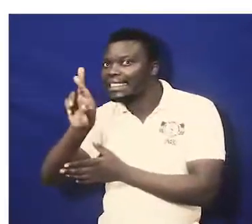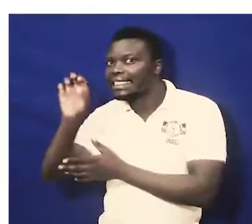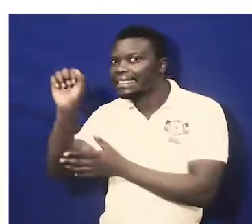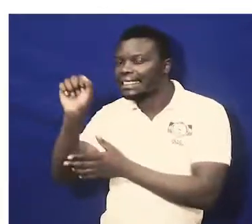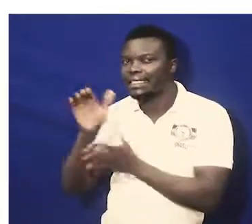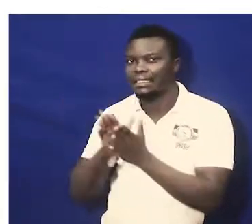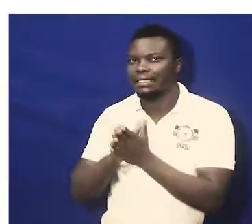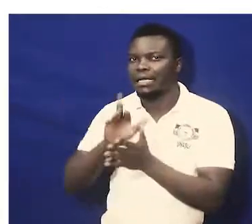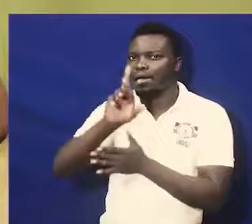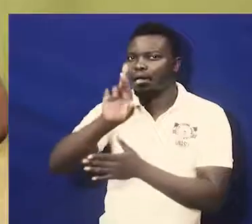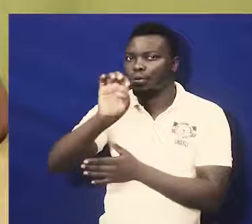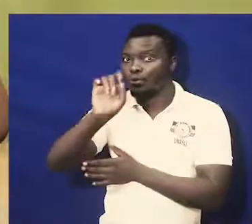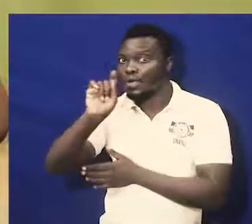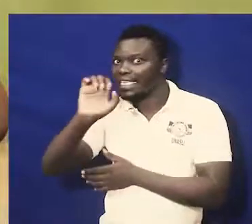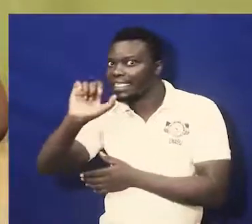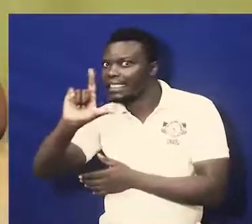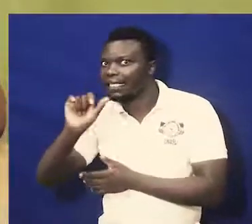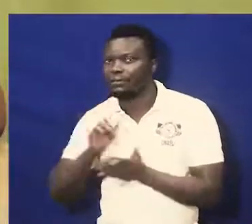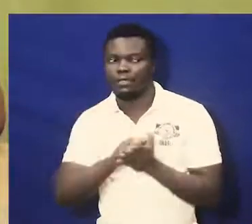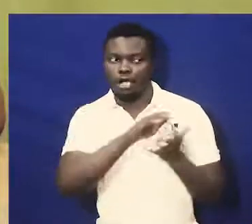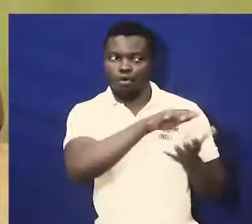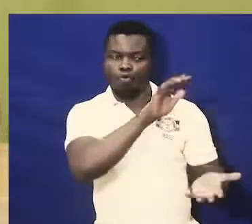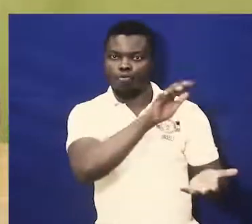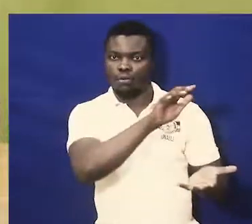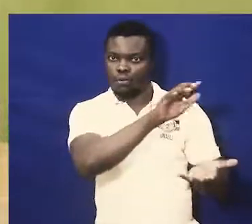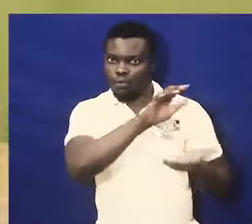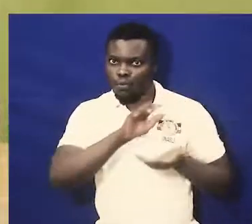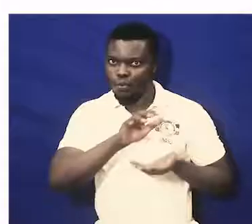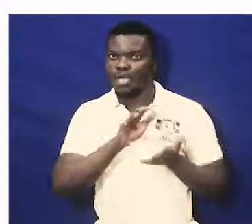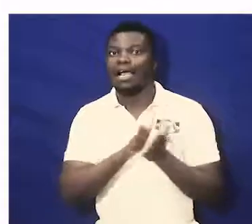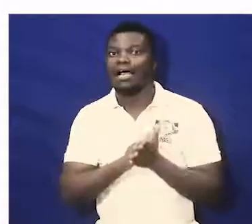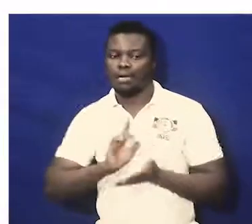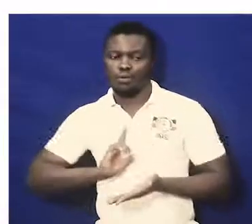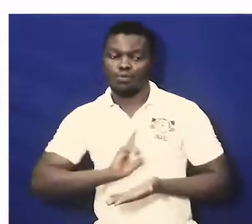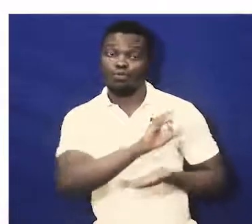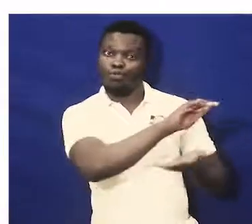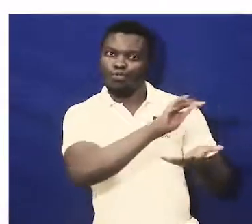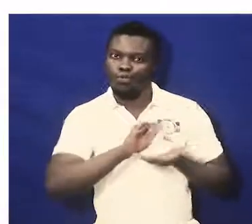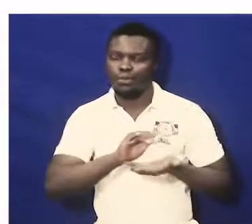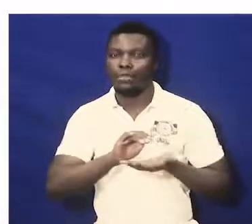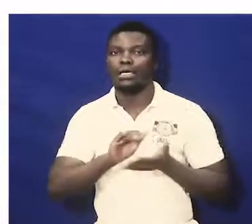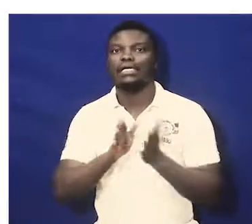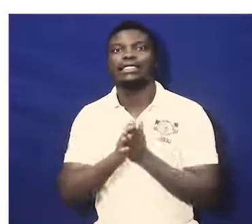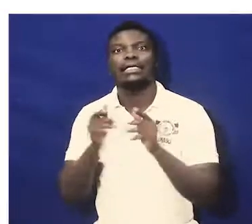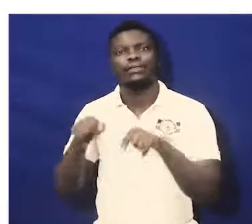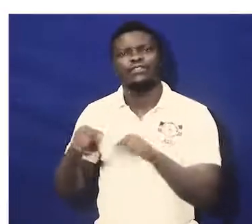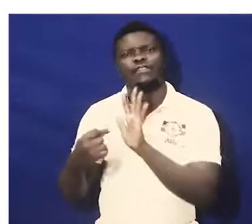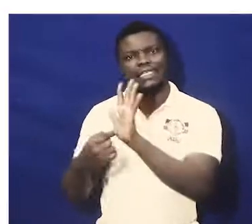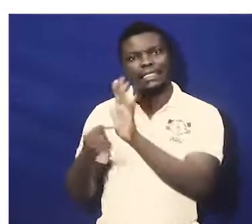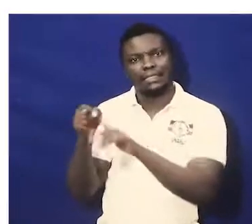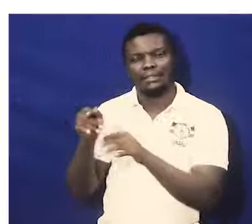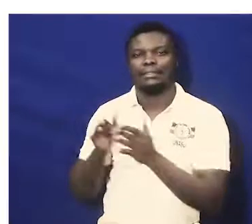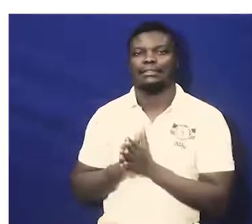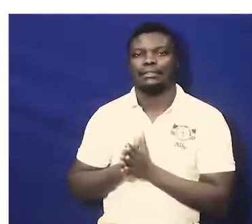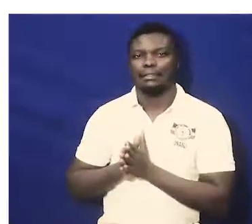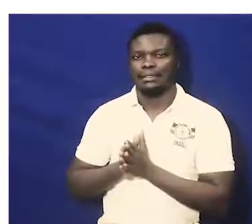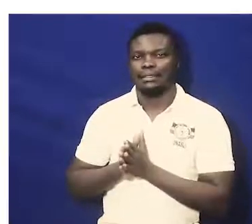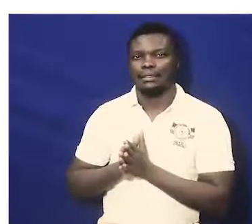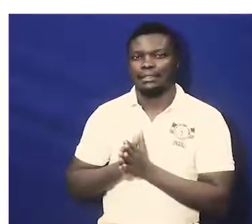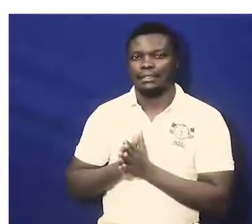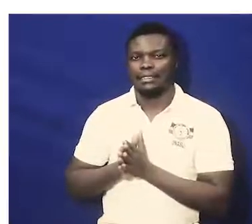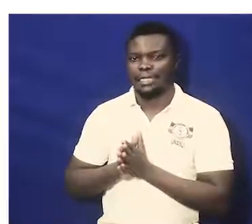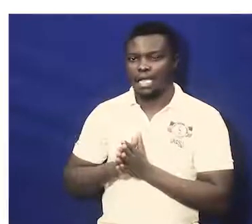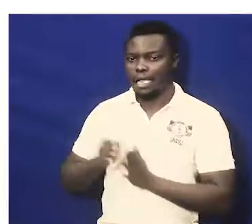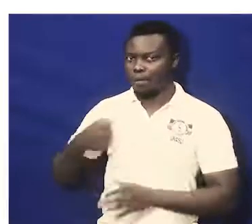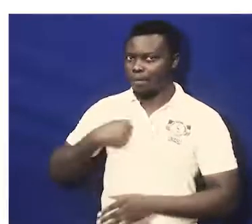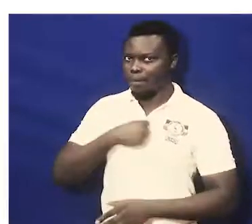And after that, we are going to look at, for example, this is a retailer in her shop